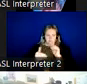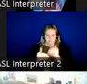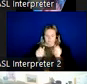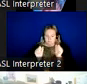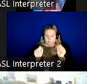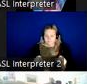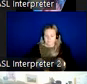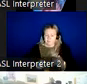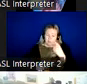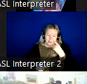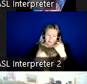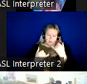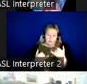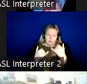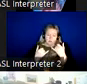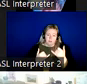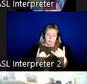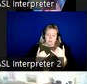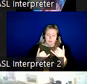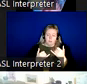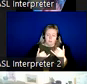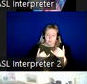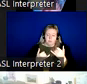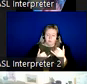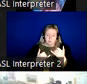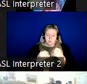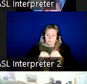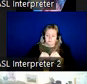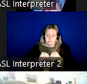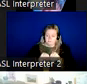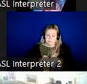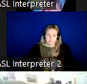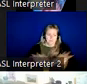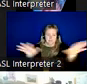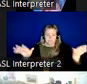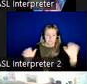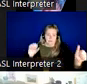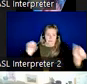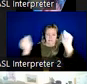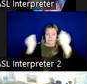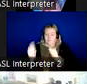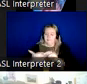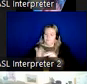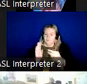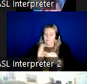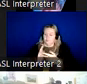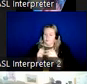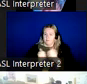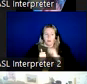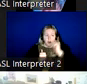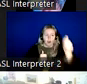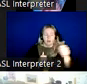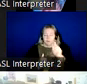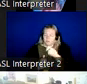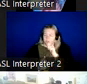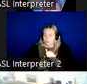out at the moment, definitely, you know, you'll be able to get them pretty nearby, but